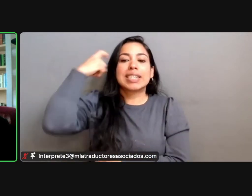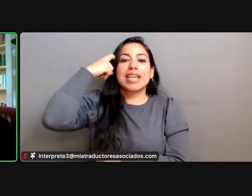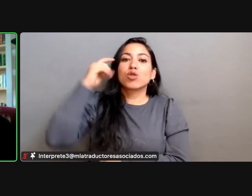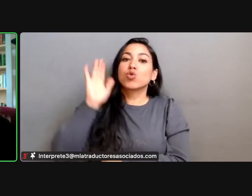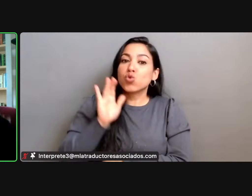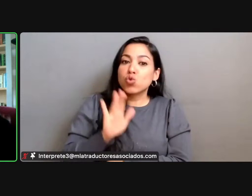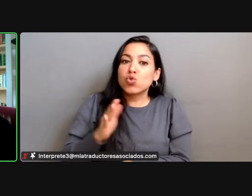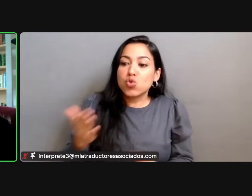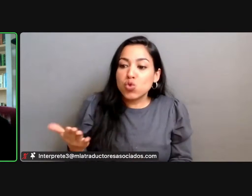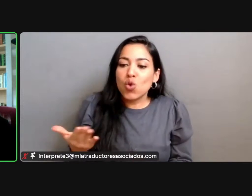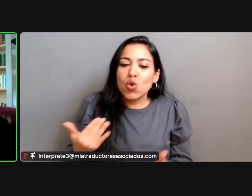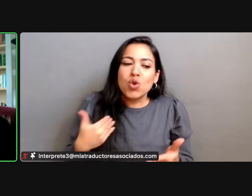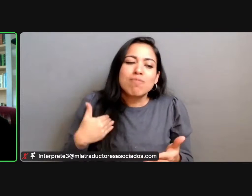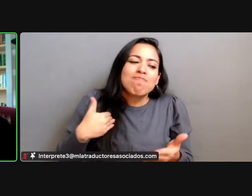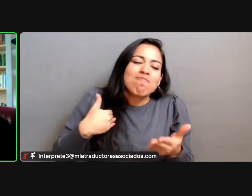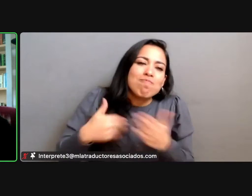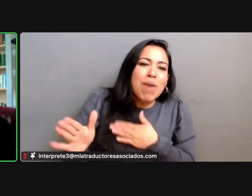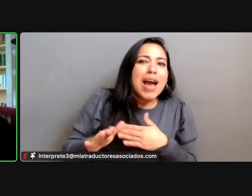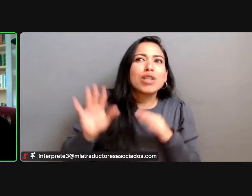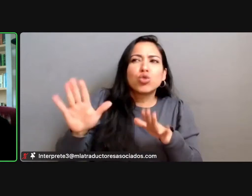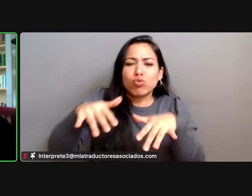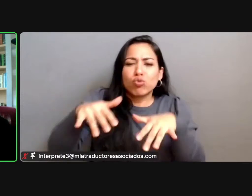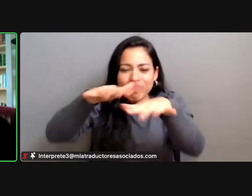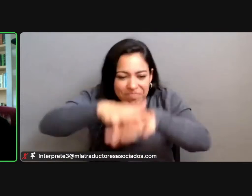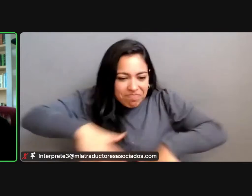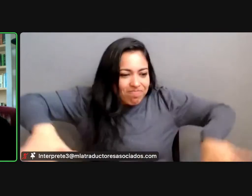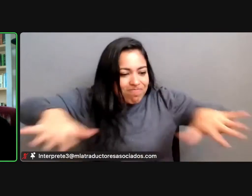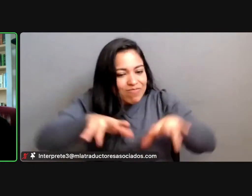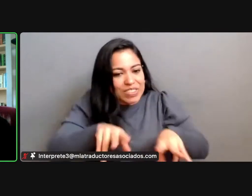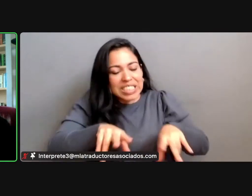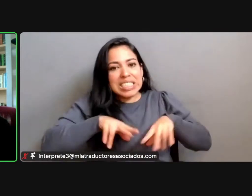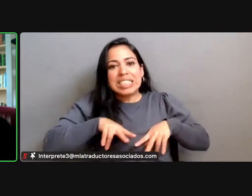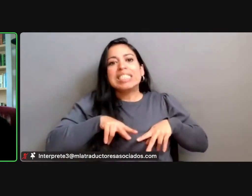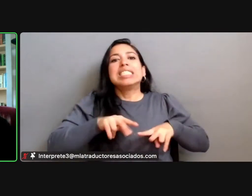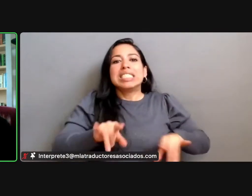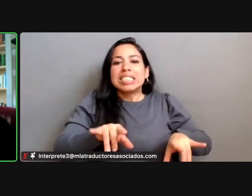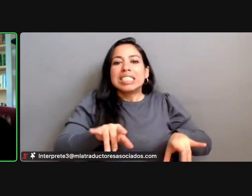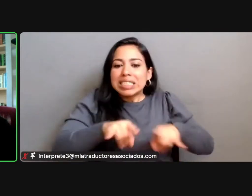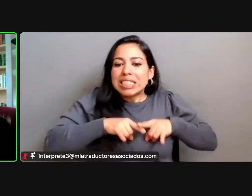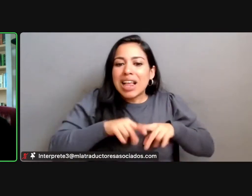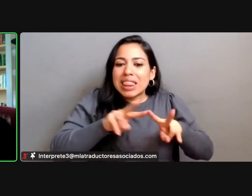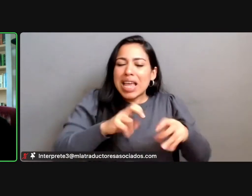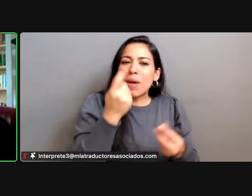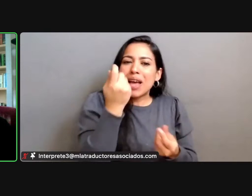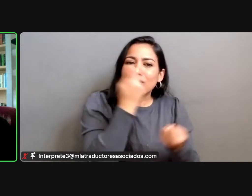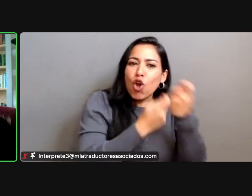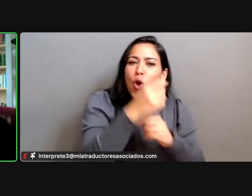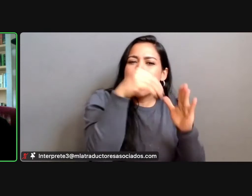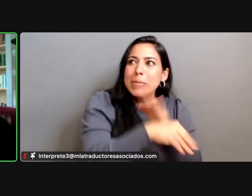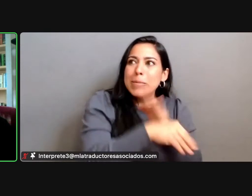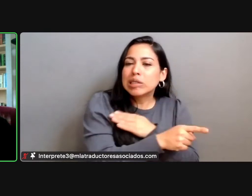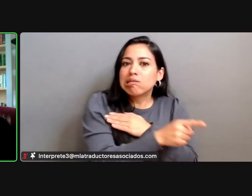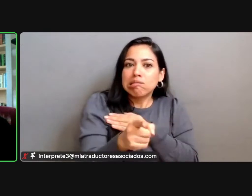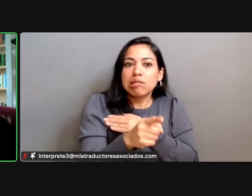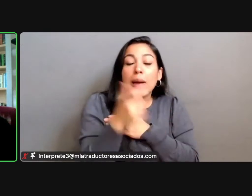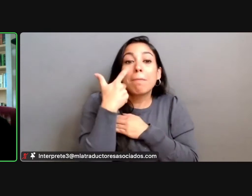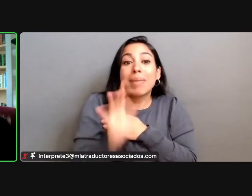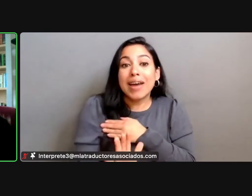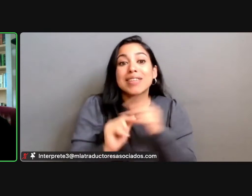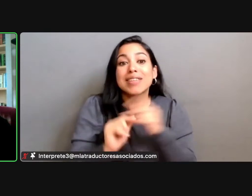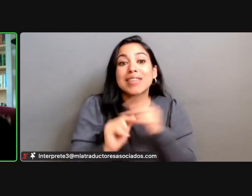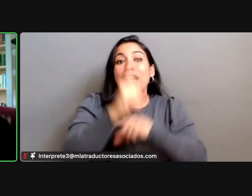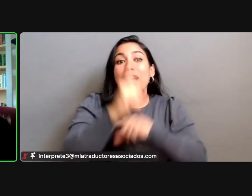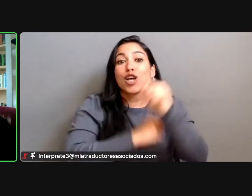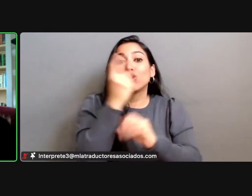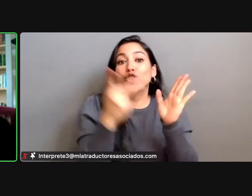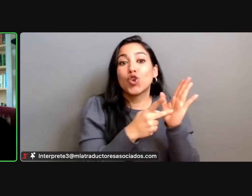challenges that we face, moreover, in an adverse scenario in economic terms as the one that is